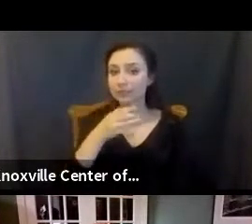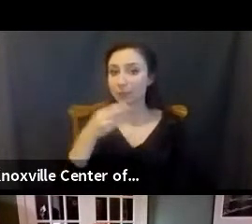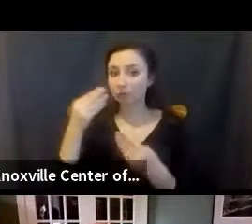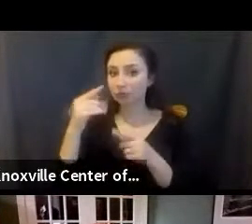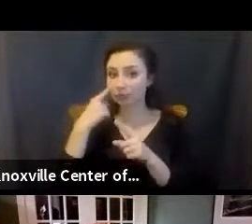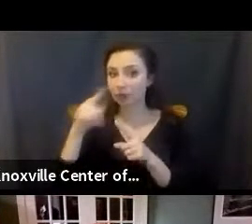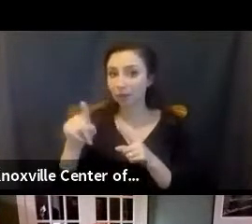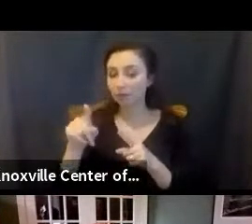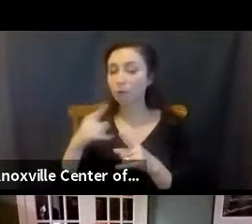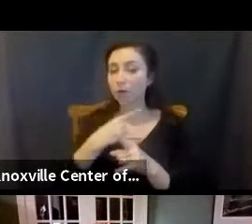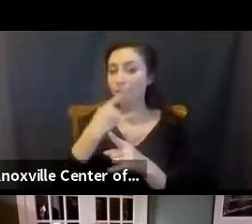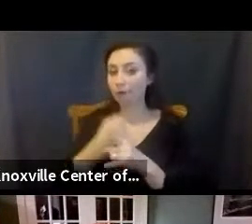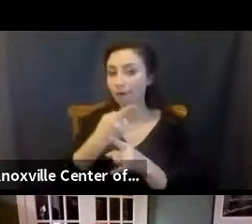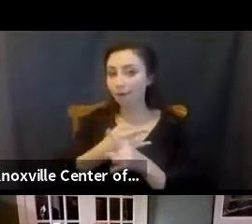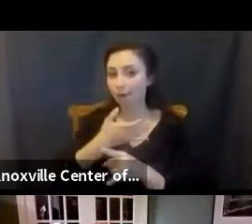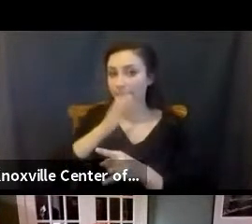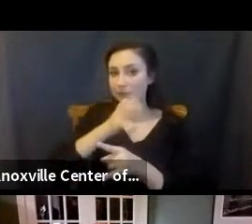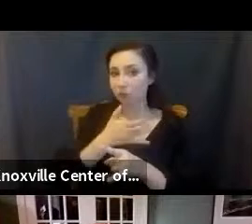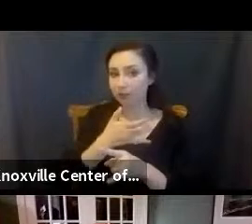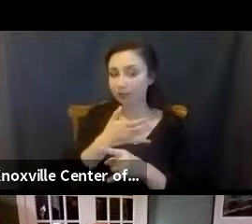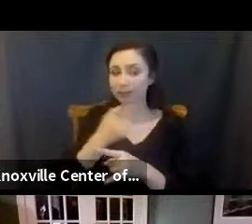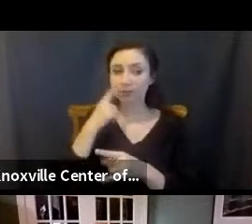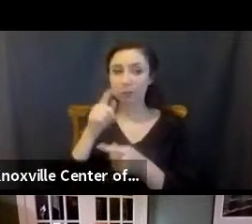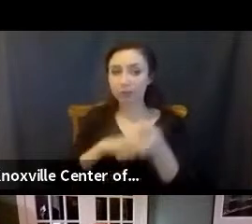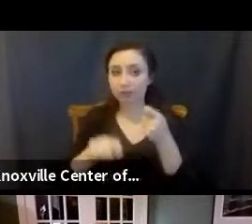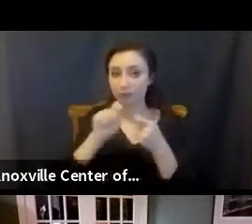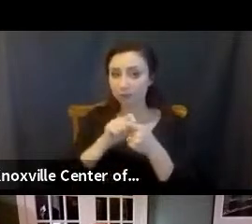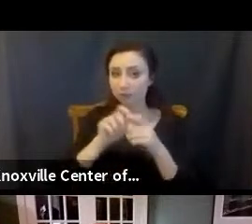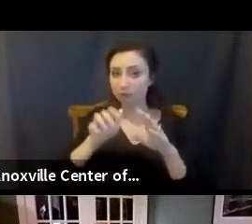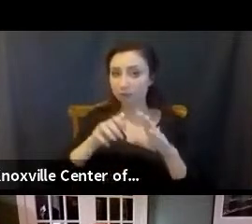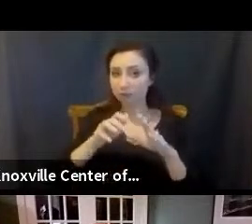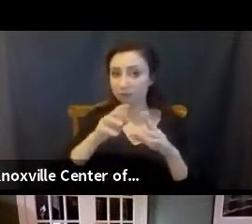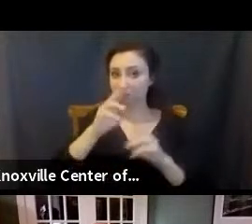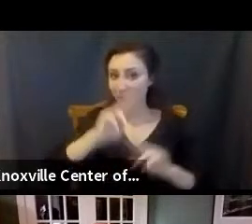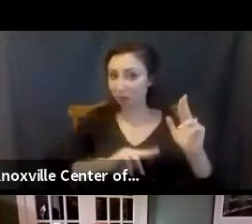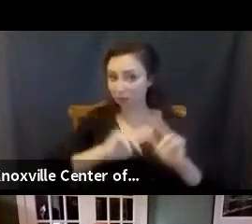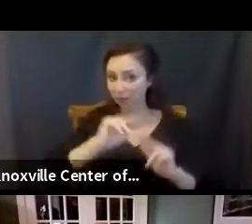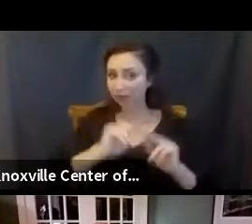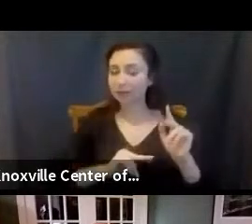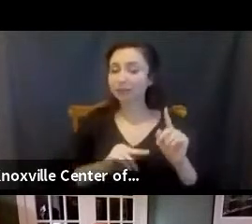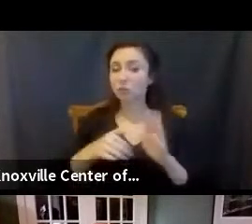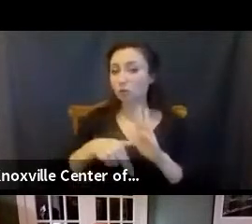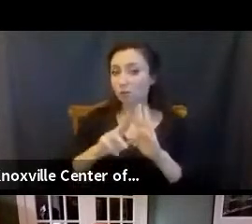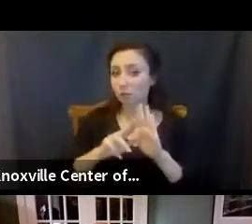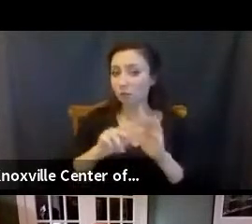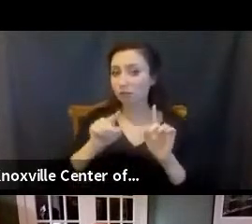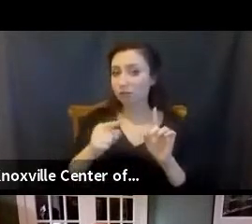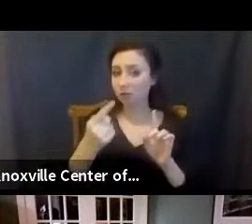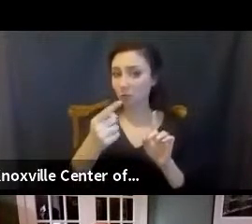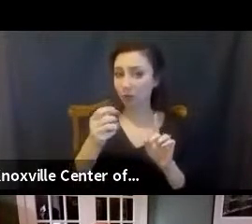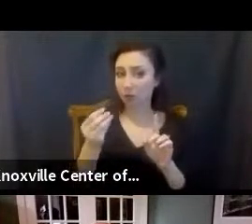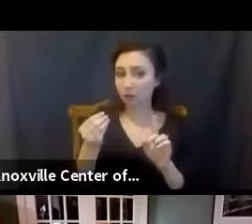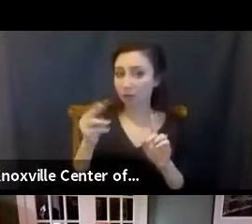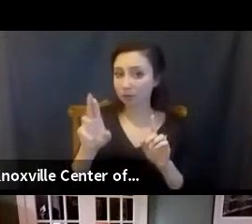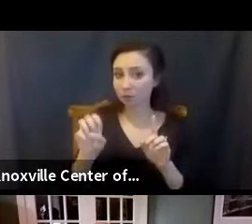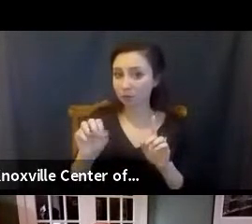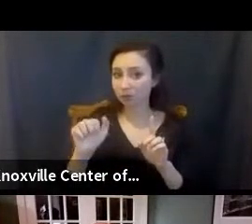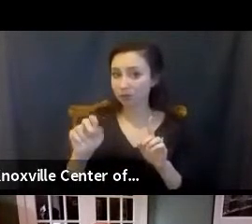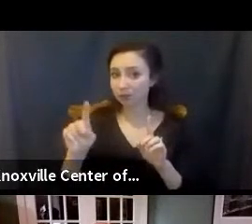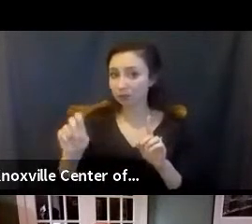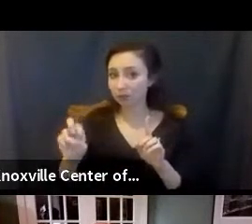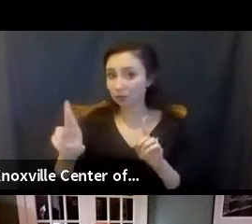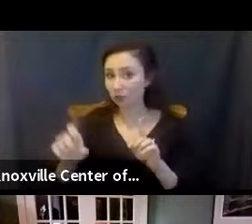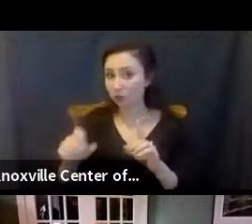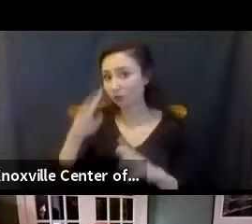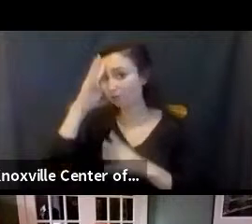establishments. And this is to kind of review, this is the one that Mr. Sanders has been working in